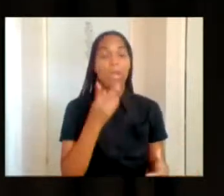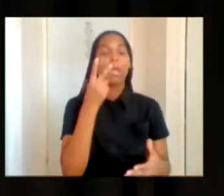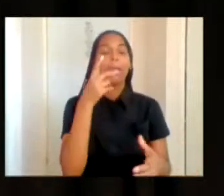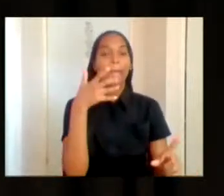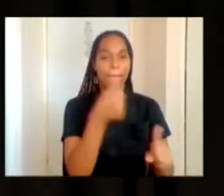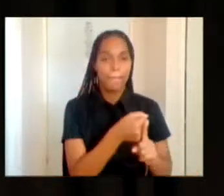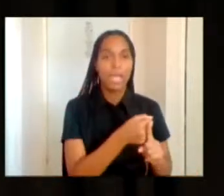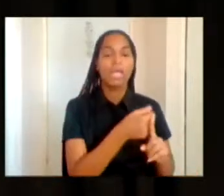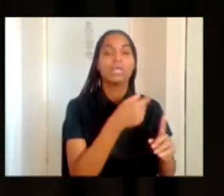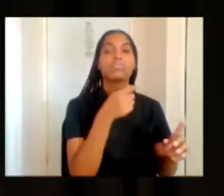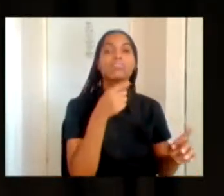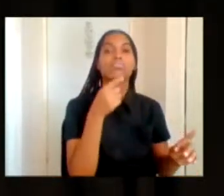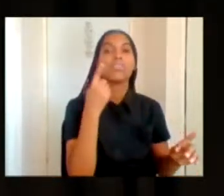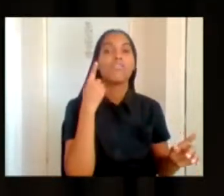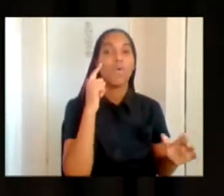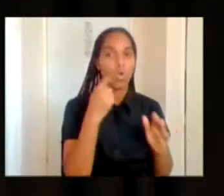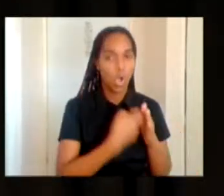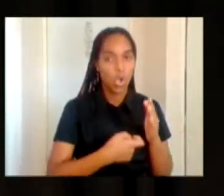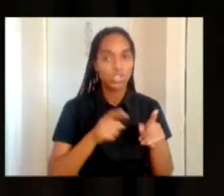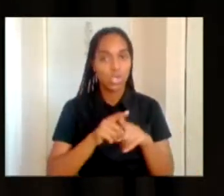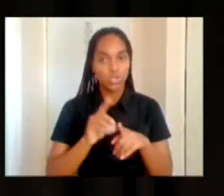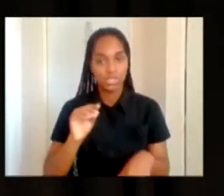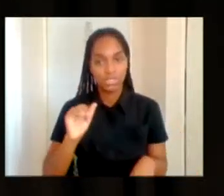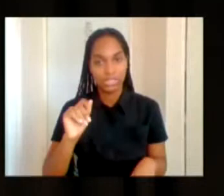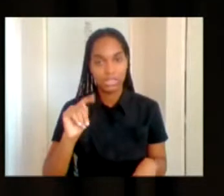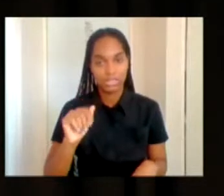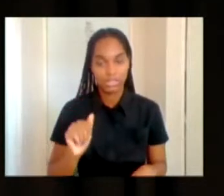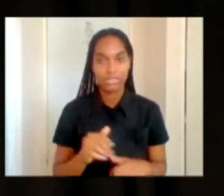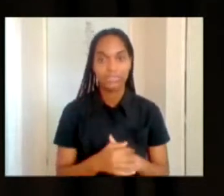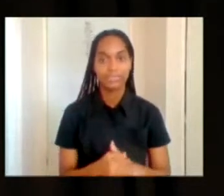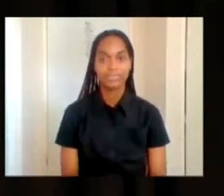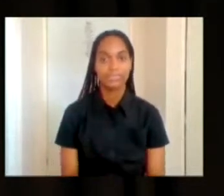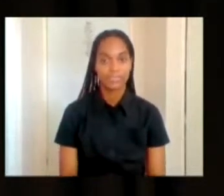of bits that you get over time is really where the money is.